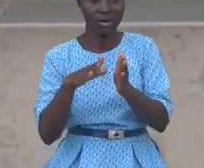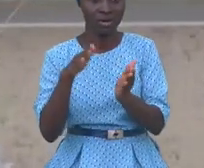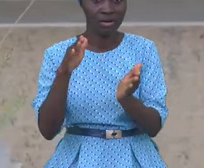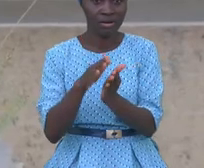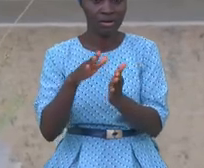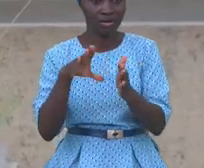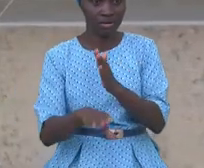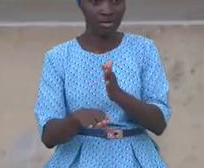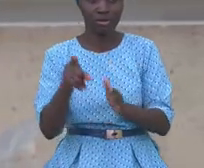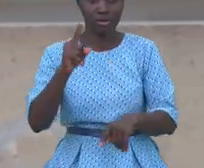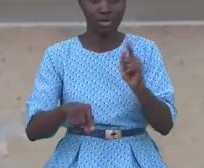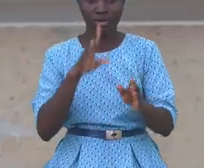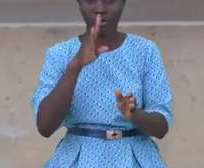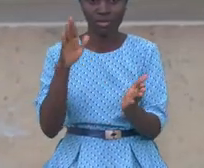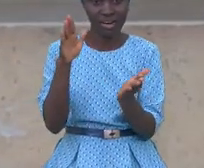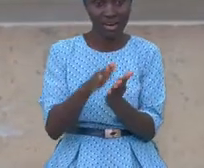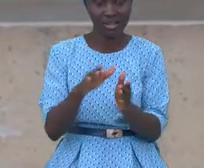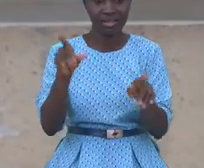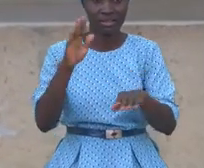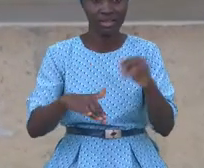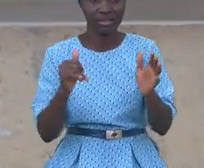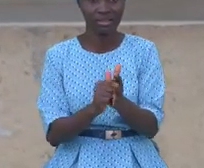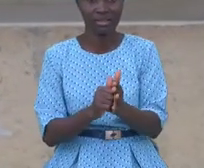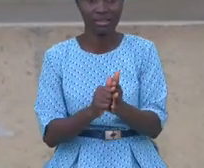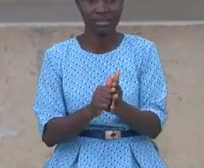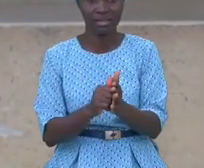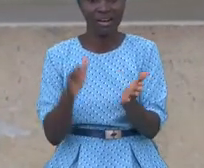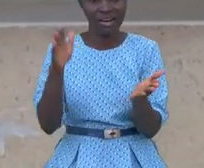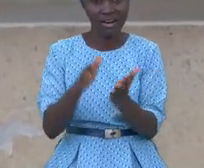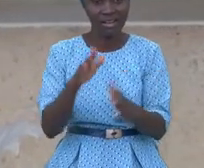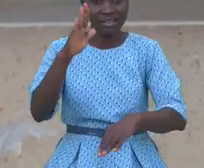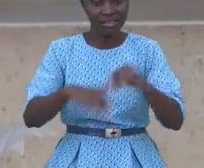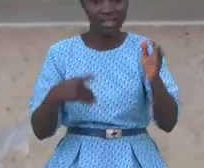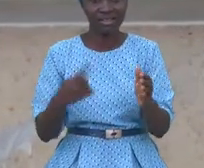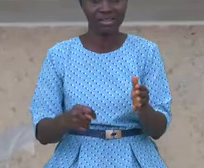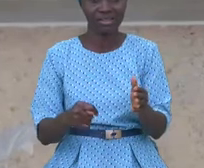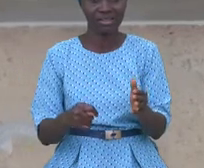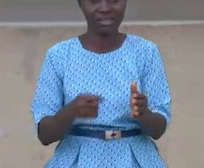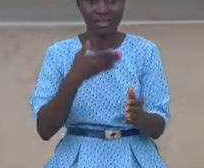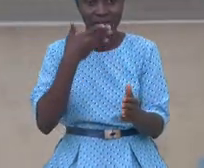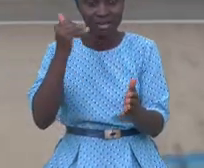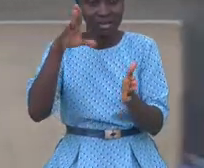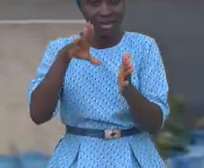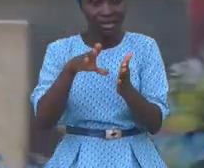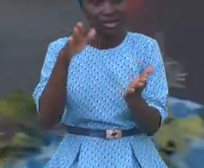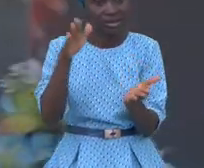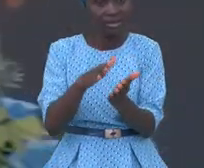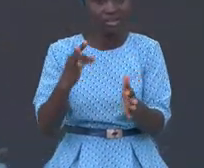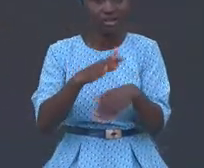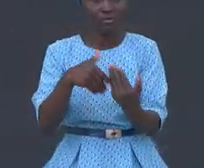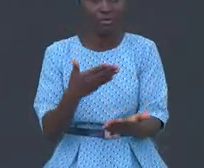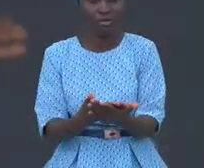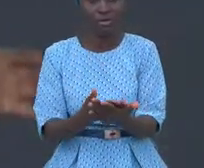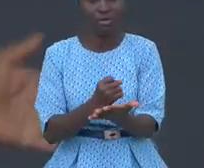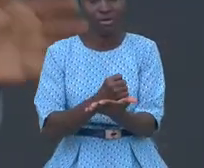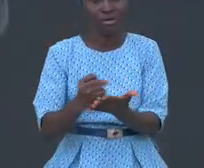less than that. Less than the least of all saints. And Paul the apostle realized what he